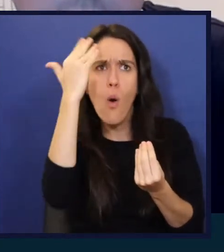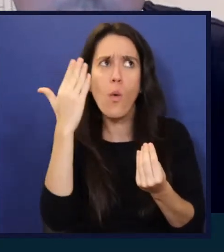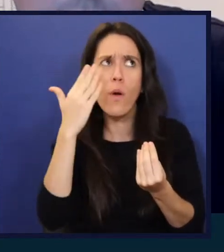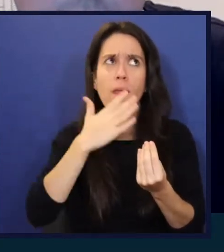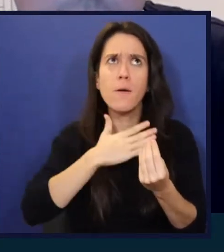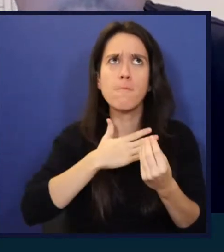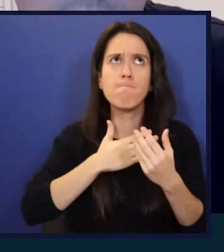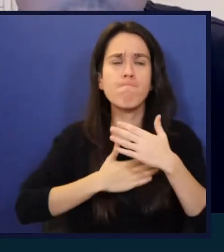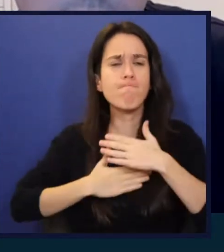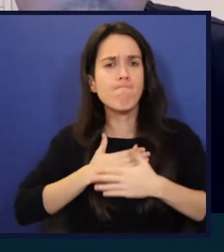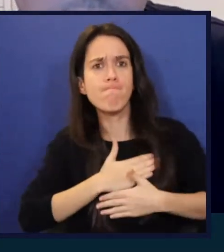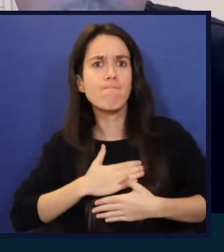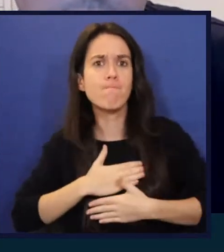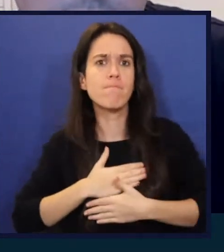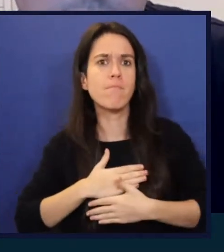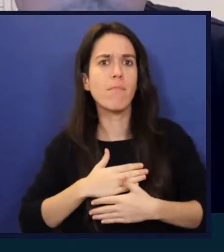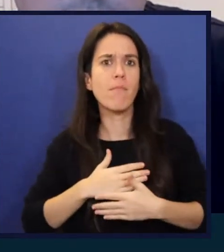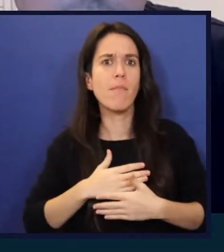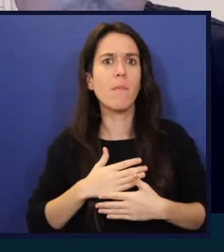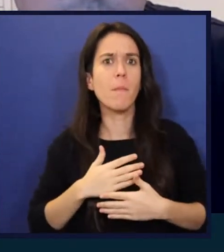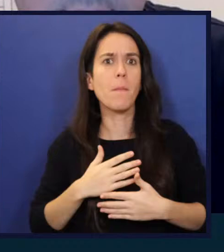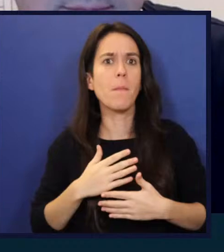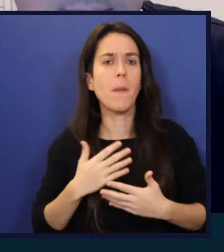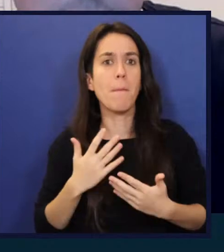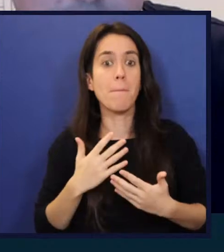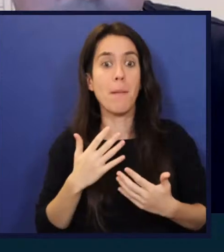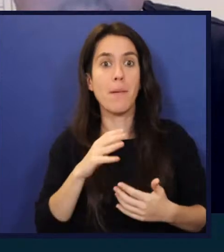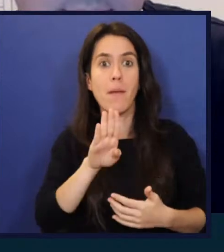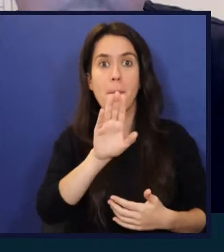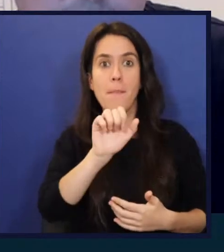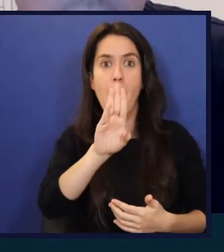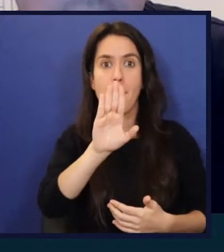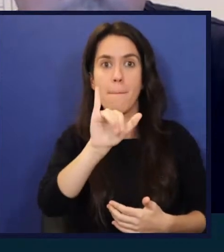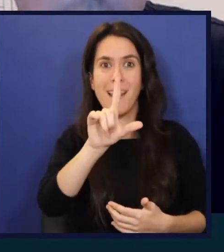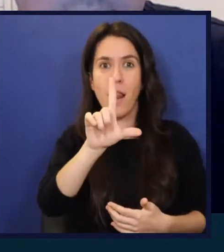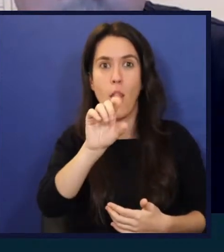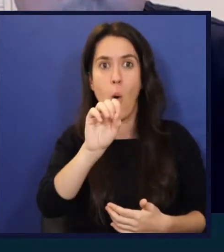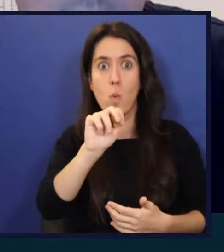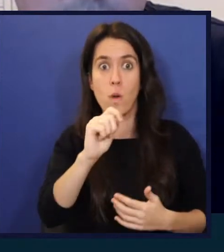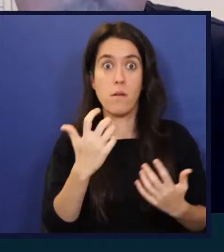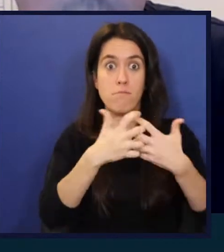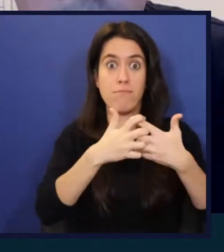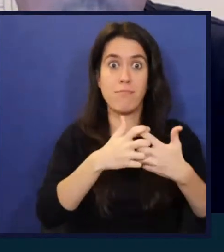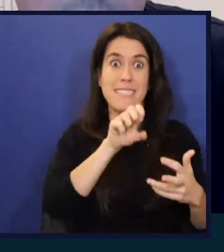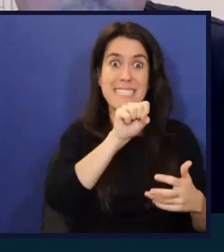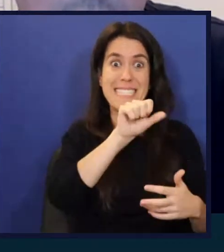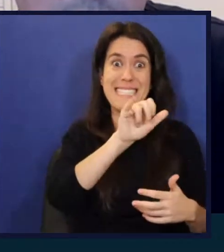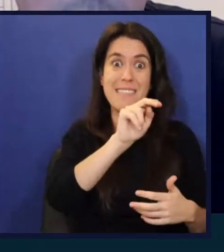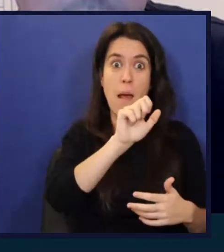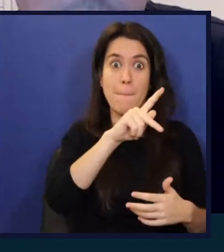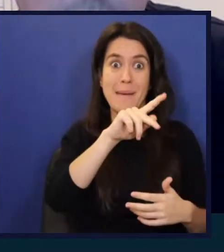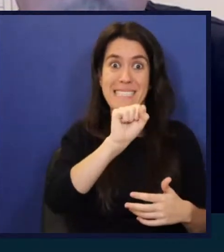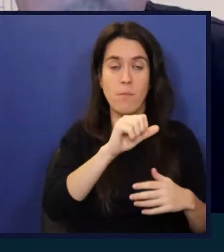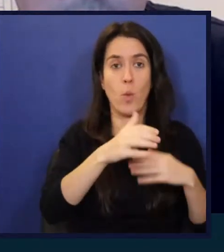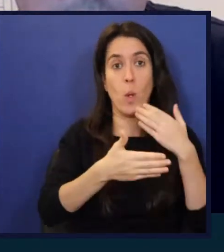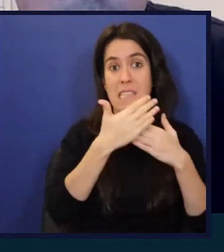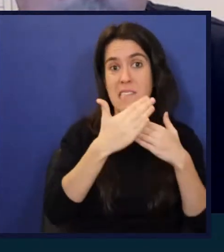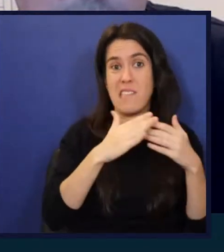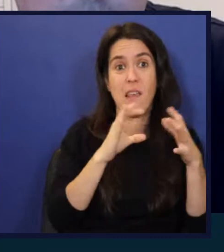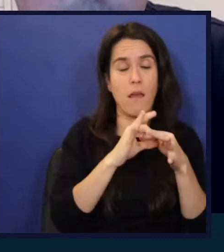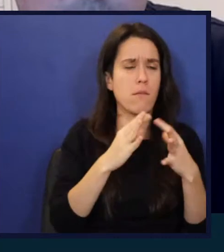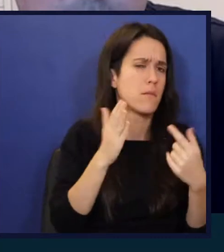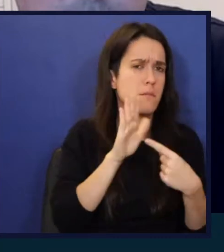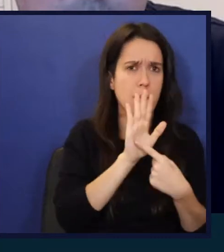thinking about Babylon, that will be deeply integrated with Synapse. And it's a thing that we're moving forward towards. And then, as